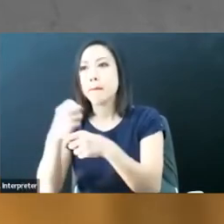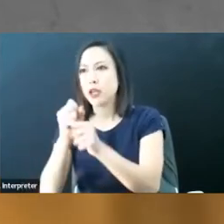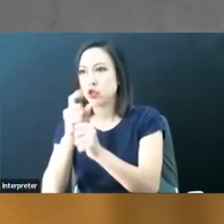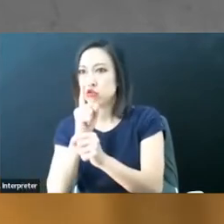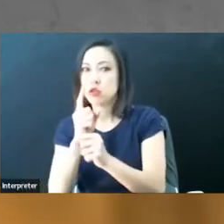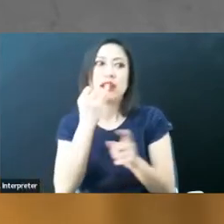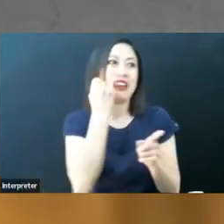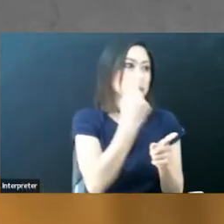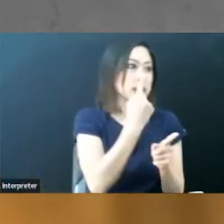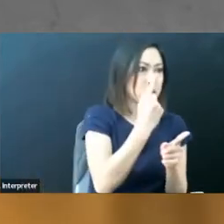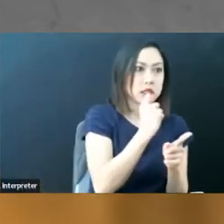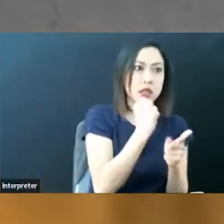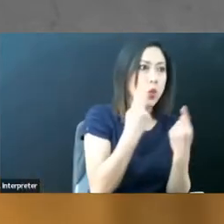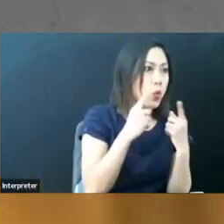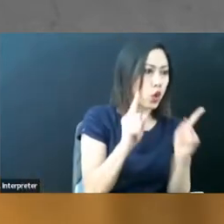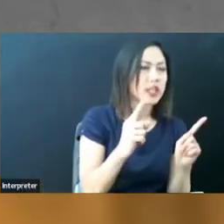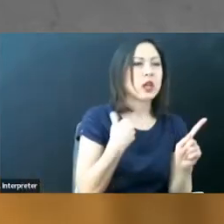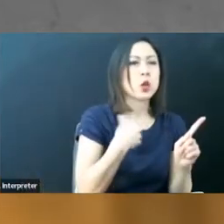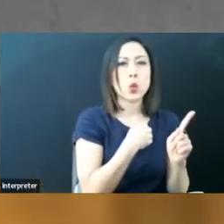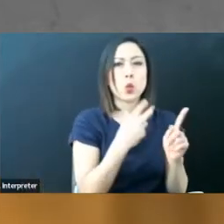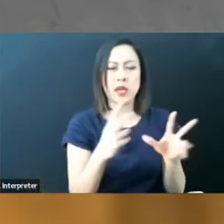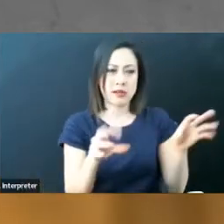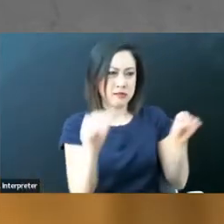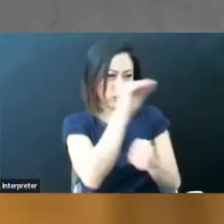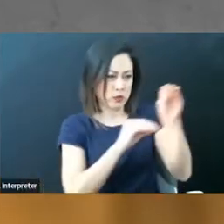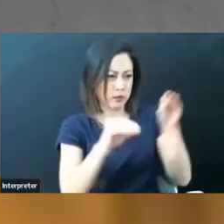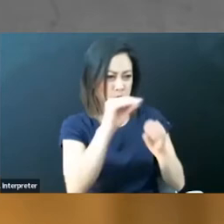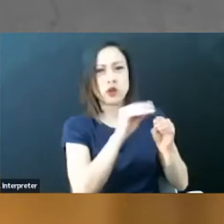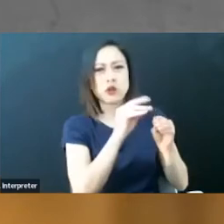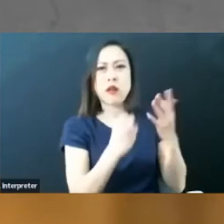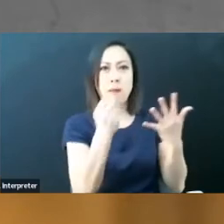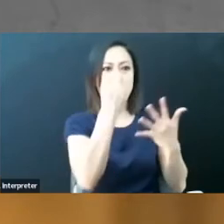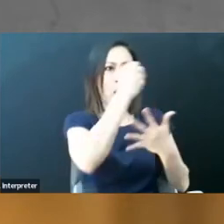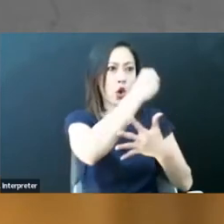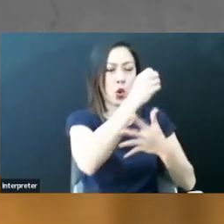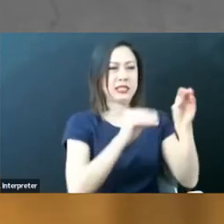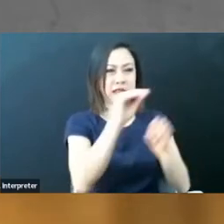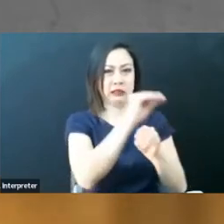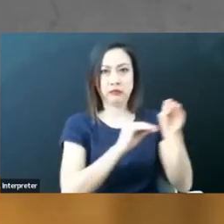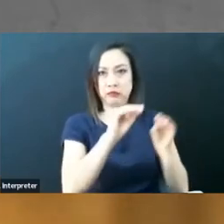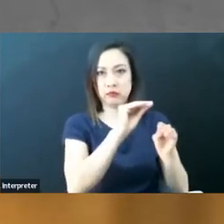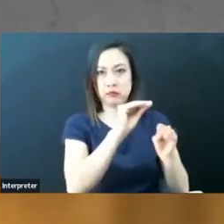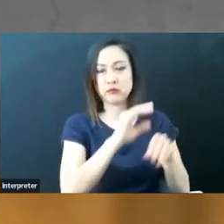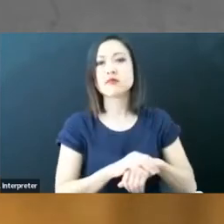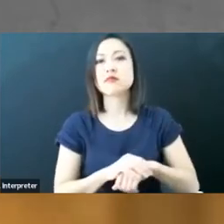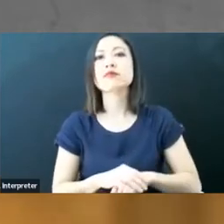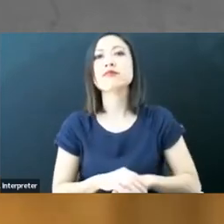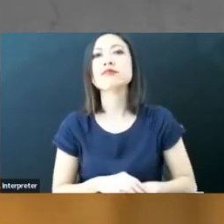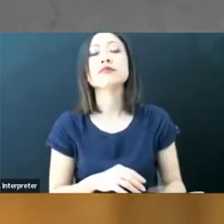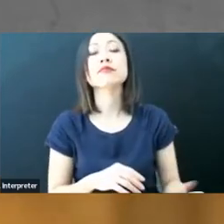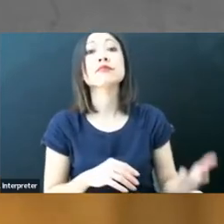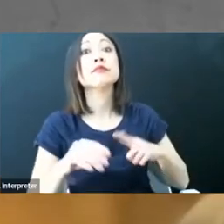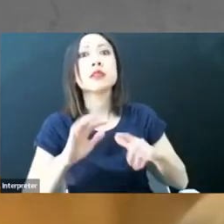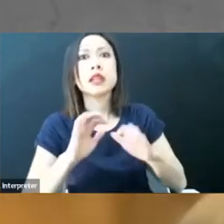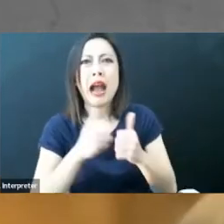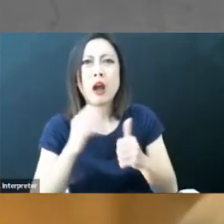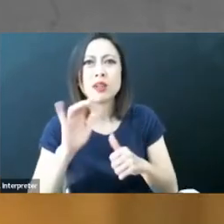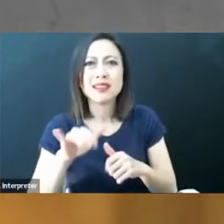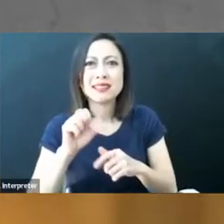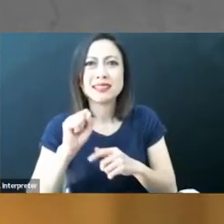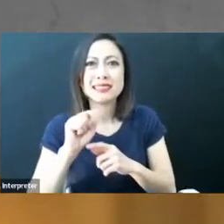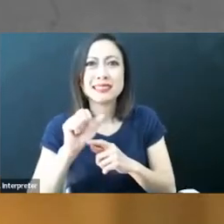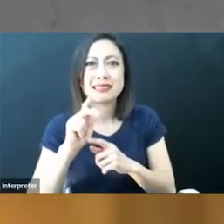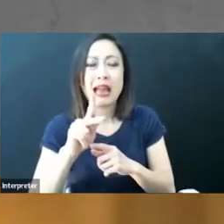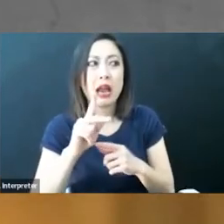we're reinvesting those in the highest priorities. But how does stack ranking work in an organization like Google, which, as you say, has always